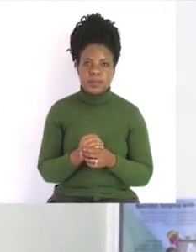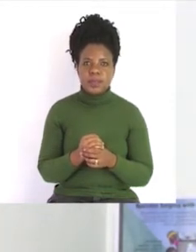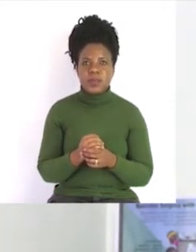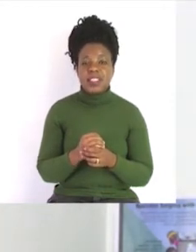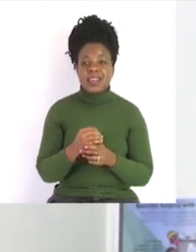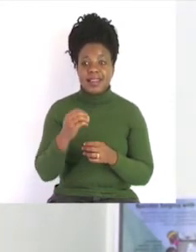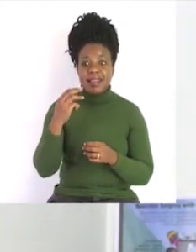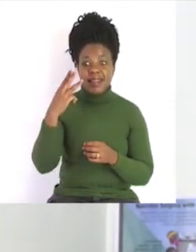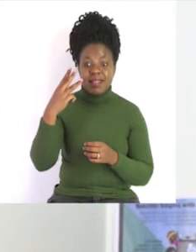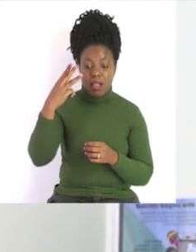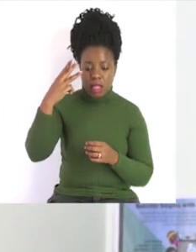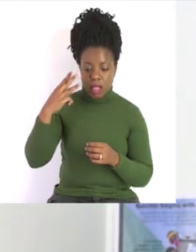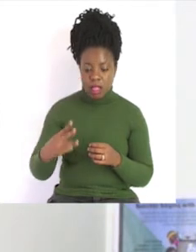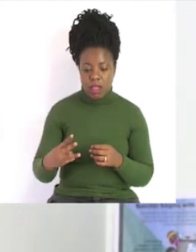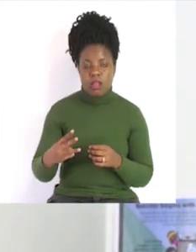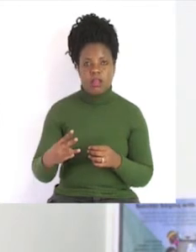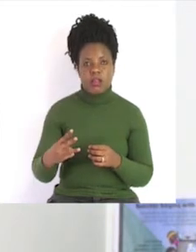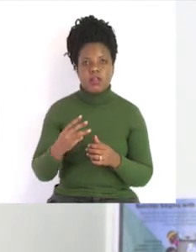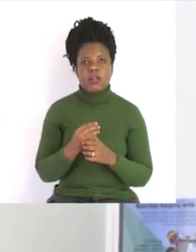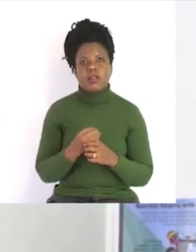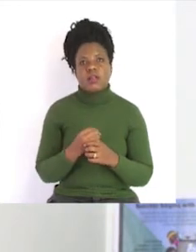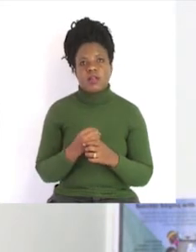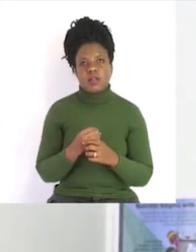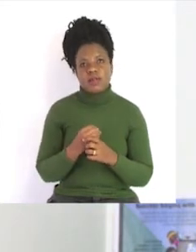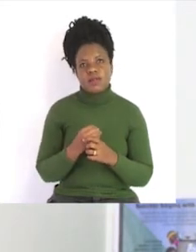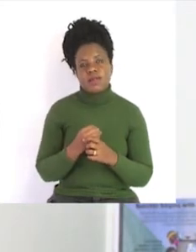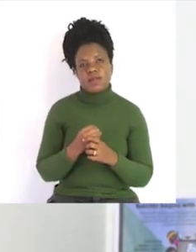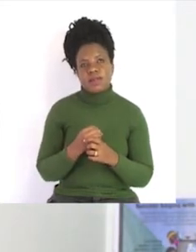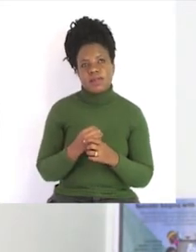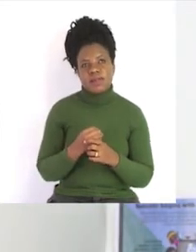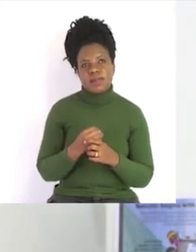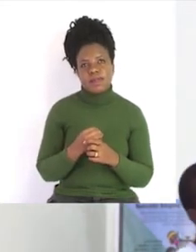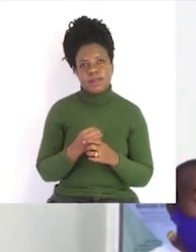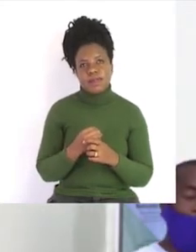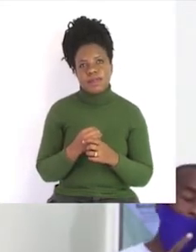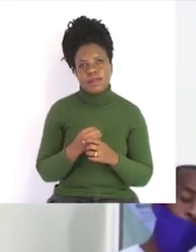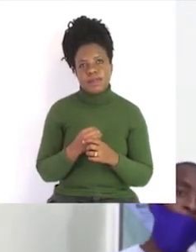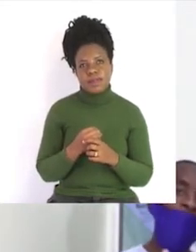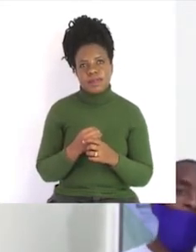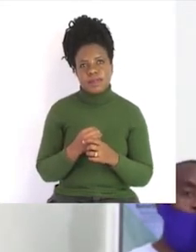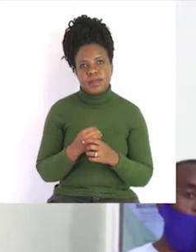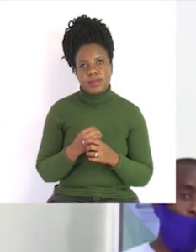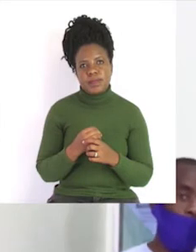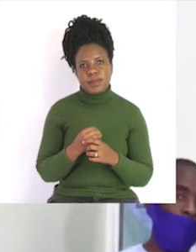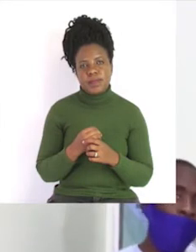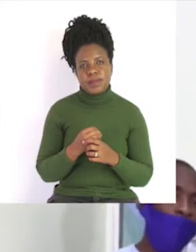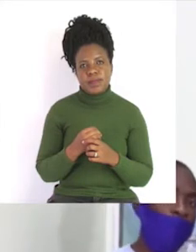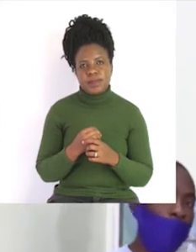drop the 3. Why do I say lastly? Simply because that is like one